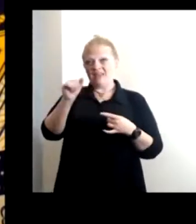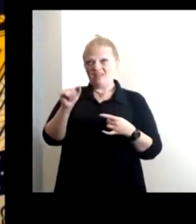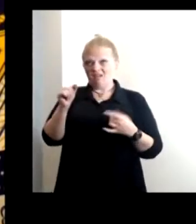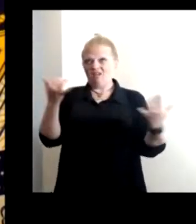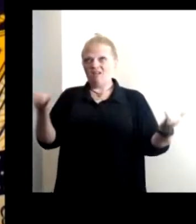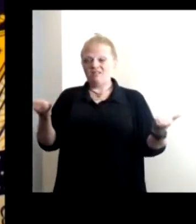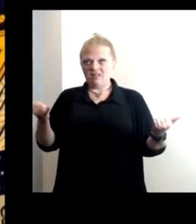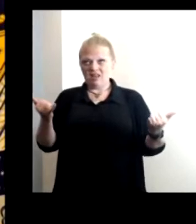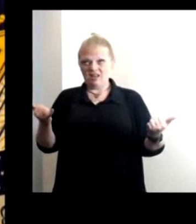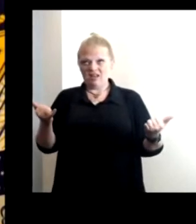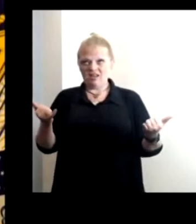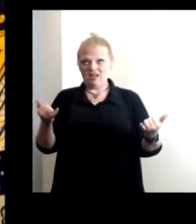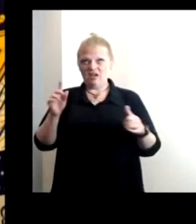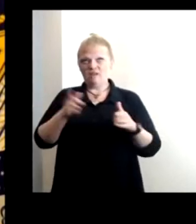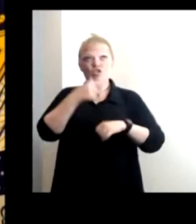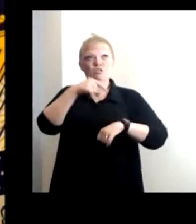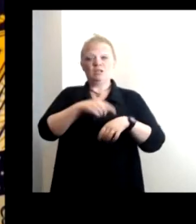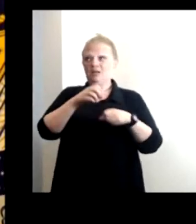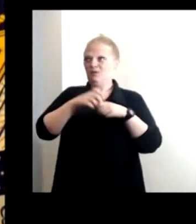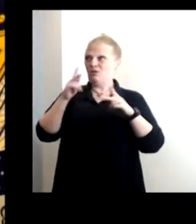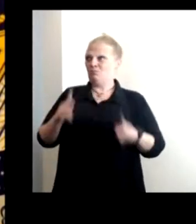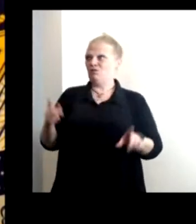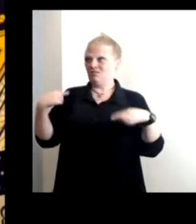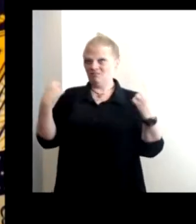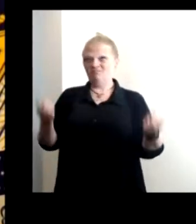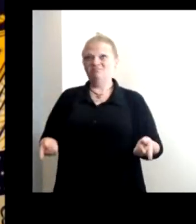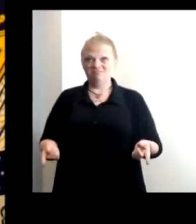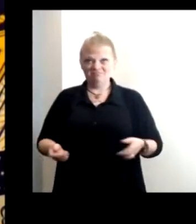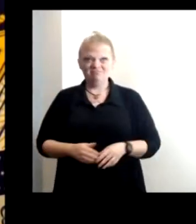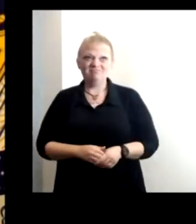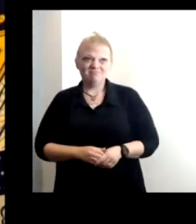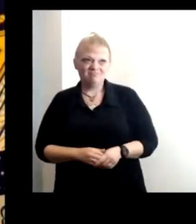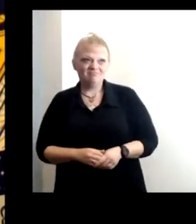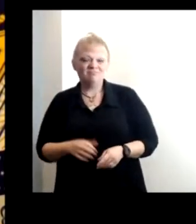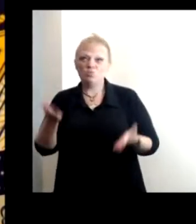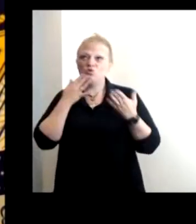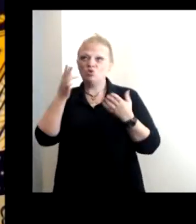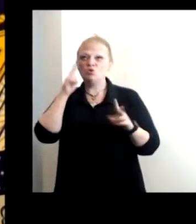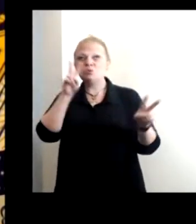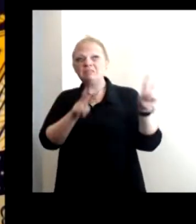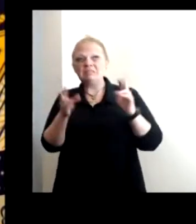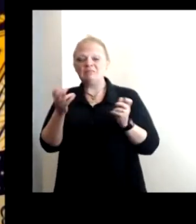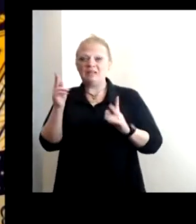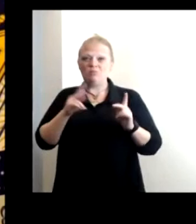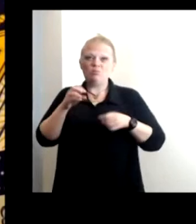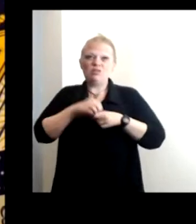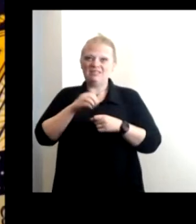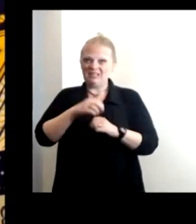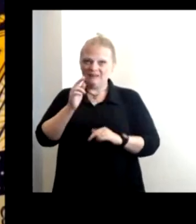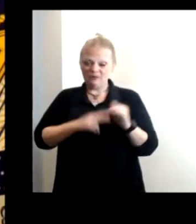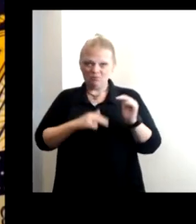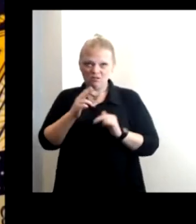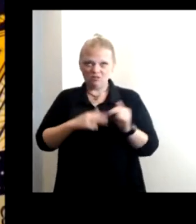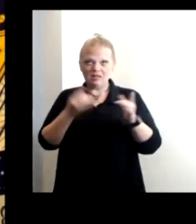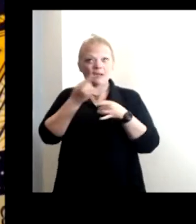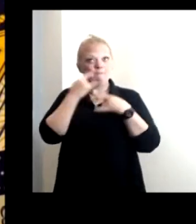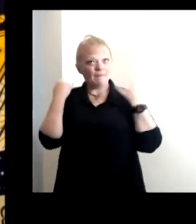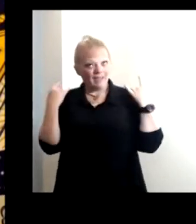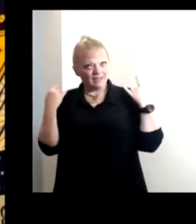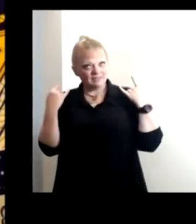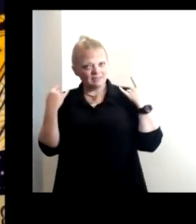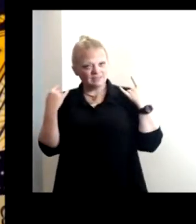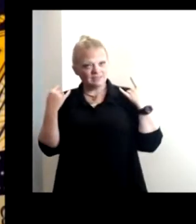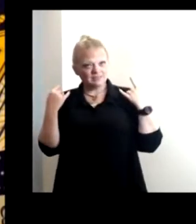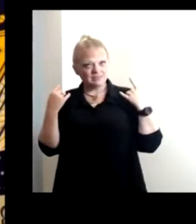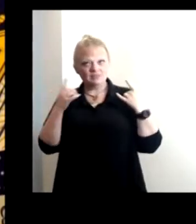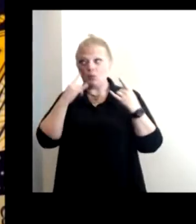today. First time actually been in person in some time. So good to see a lot of people inside the building wearing their masks. I'm